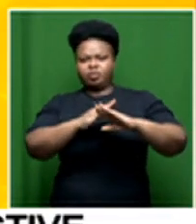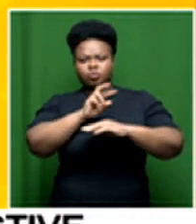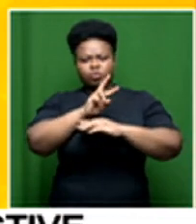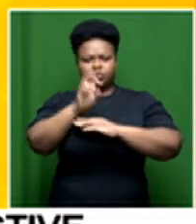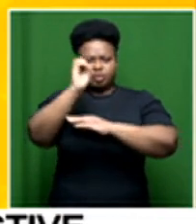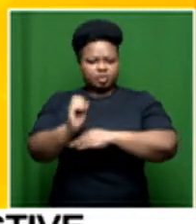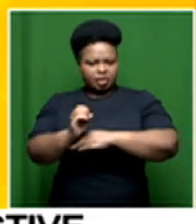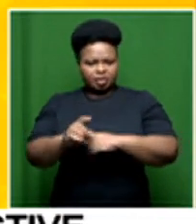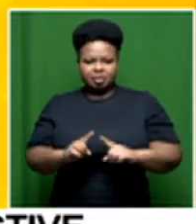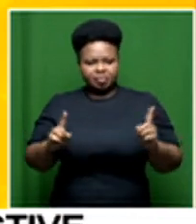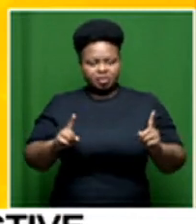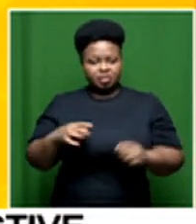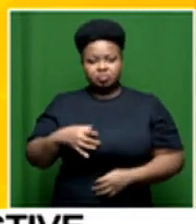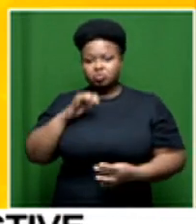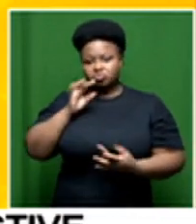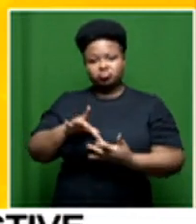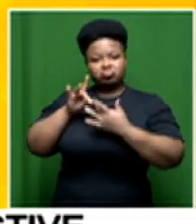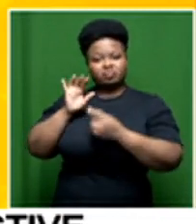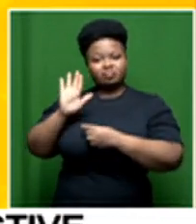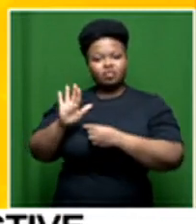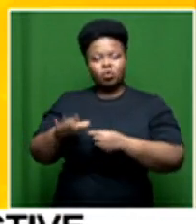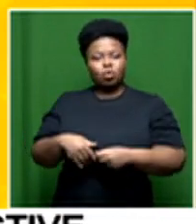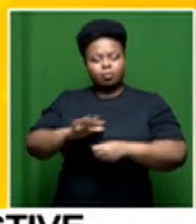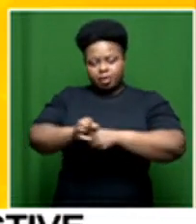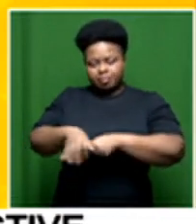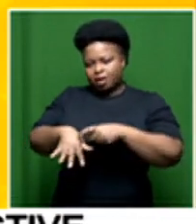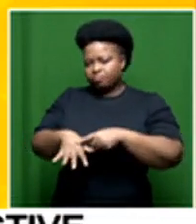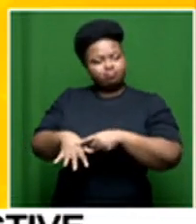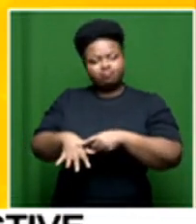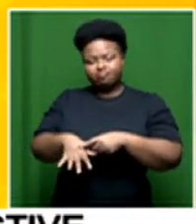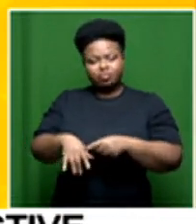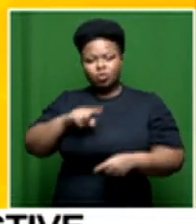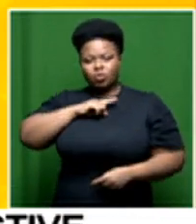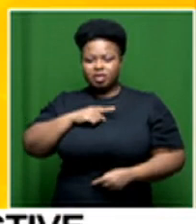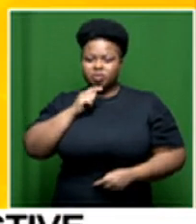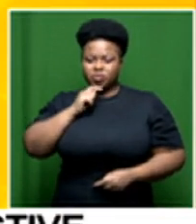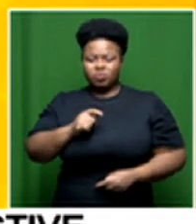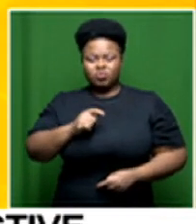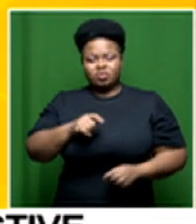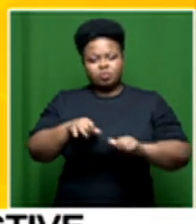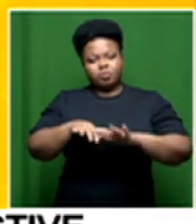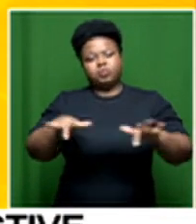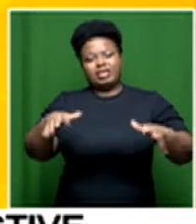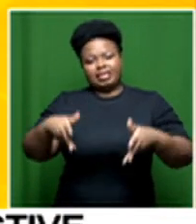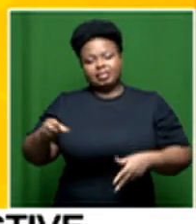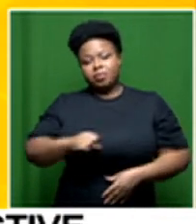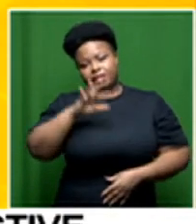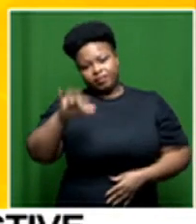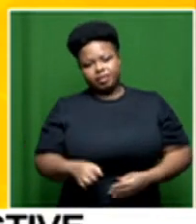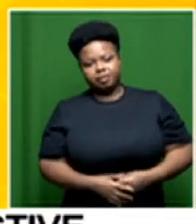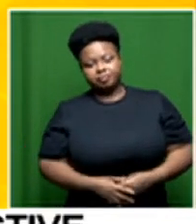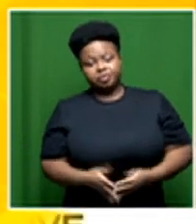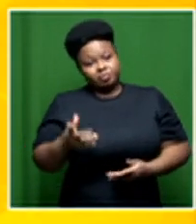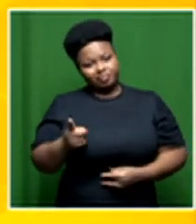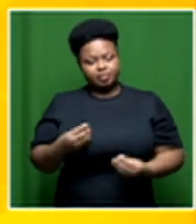not the recommended choice, especially for the new variant that has appeared to be the dominant strain here in South Africa. So